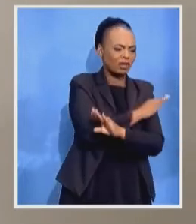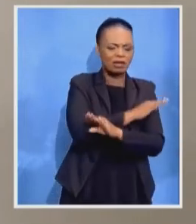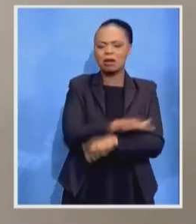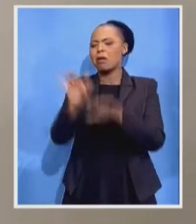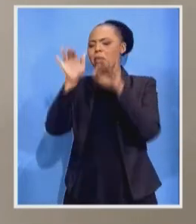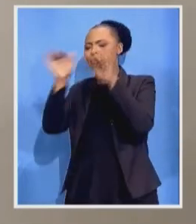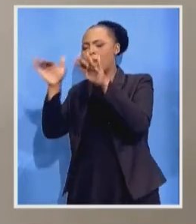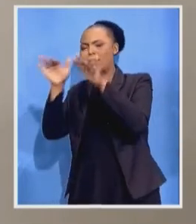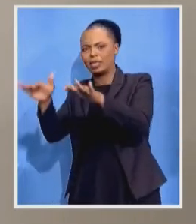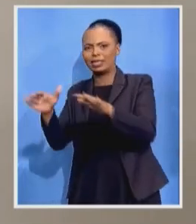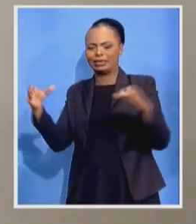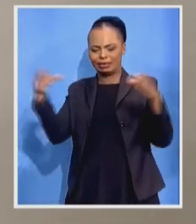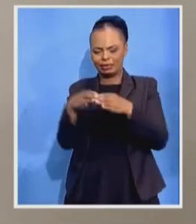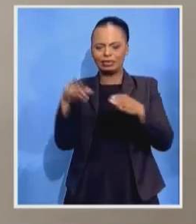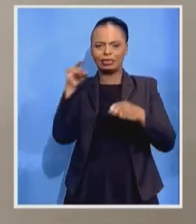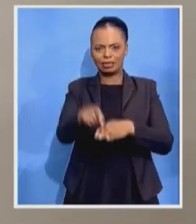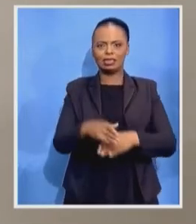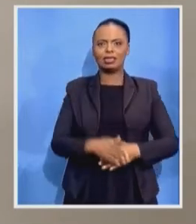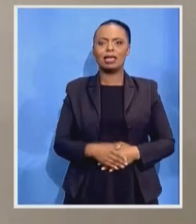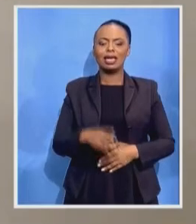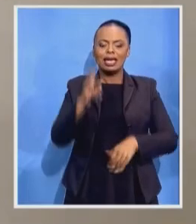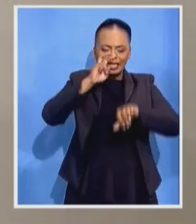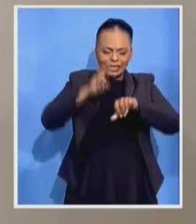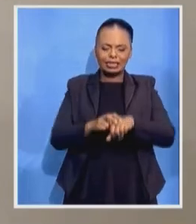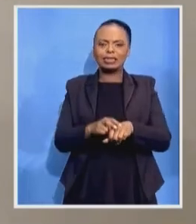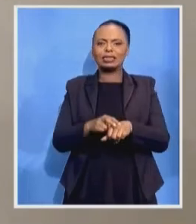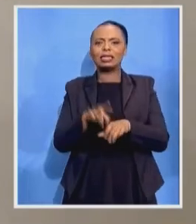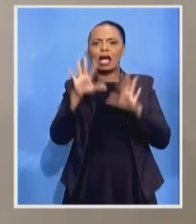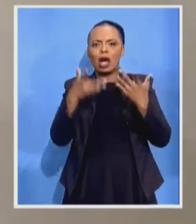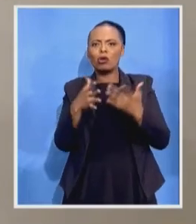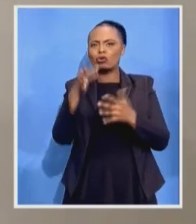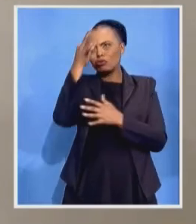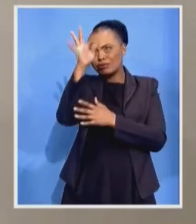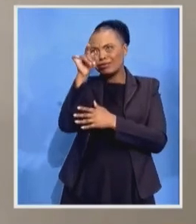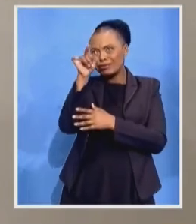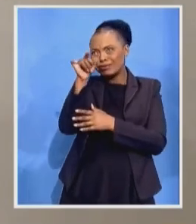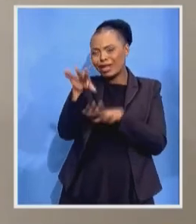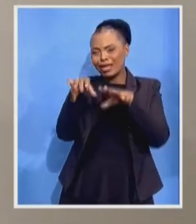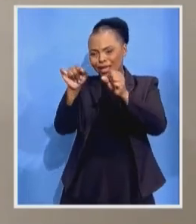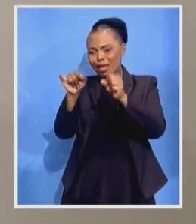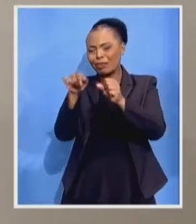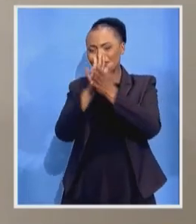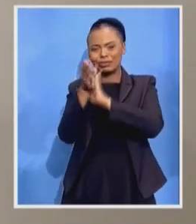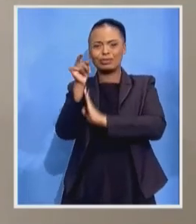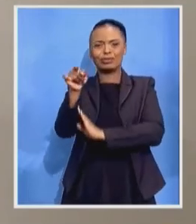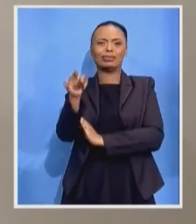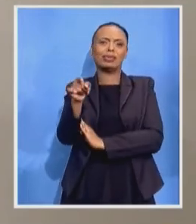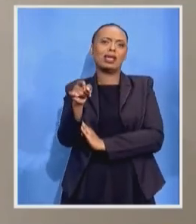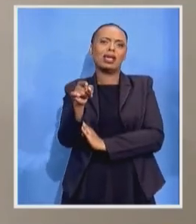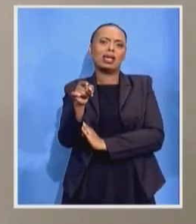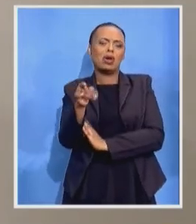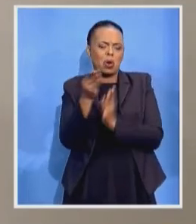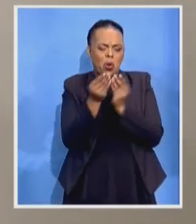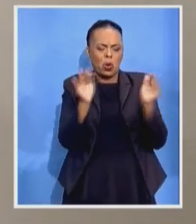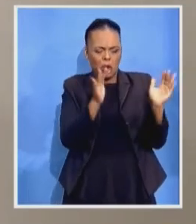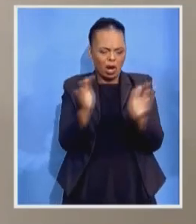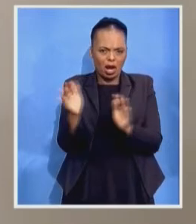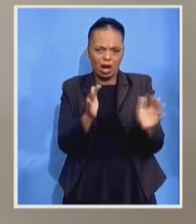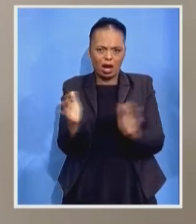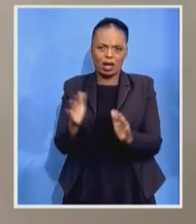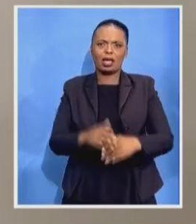with state capture and corruption must be wide-ranging in scope, even also including, by the way, the role played